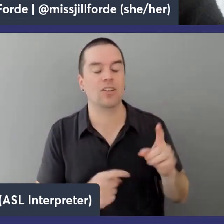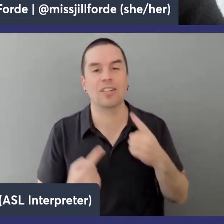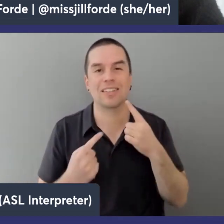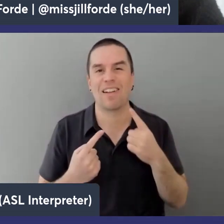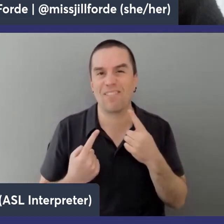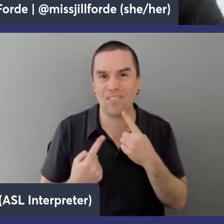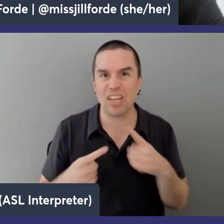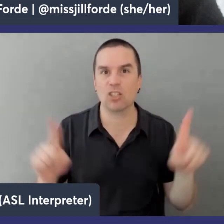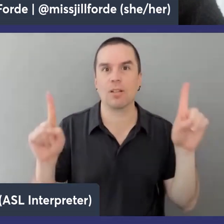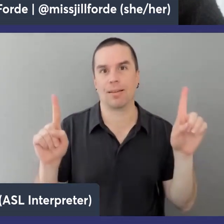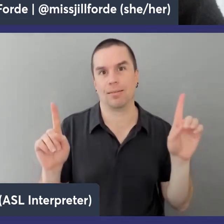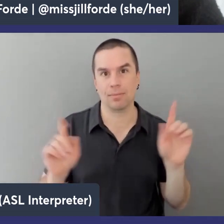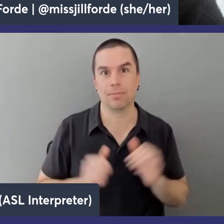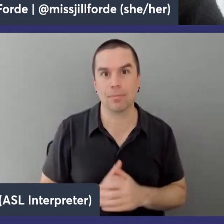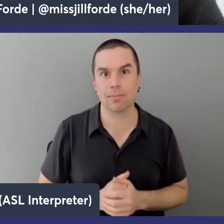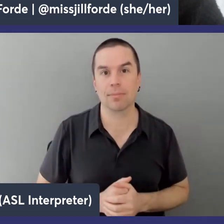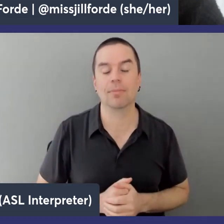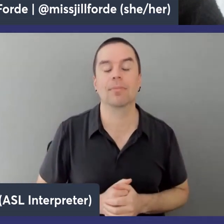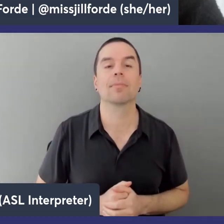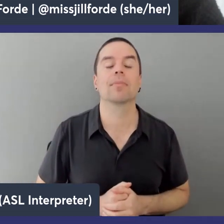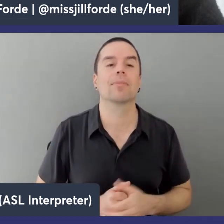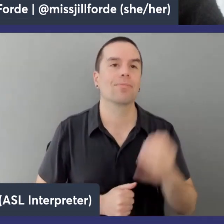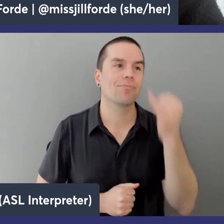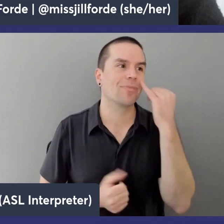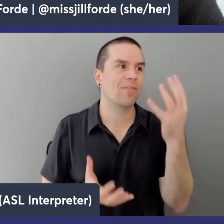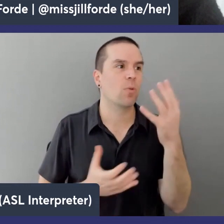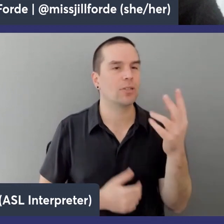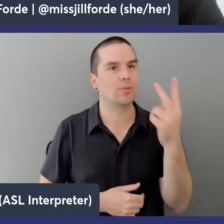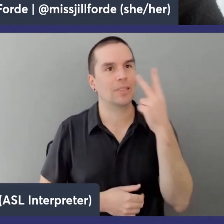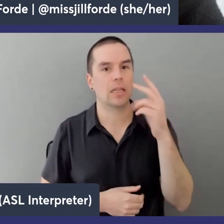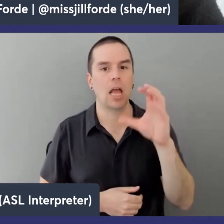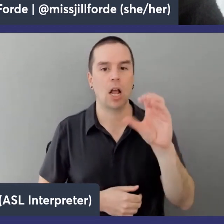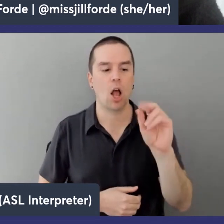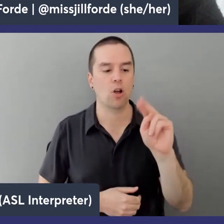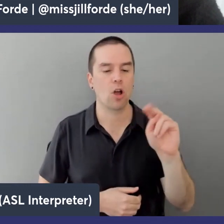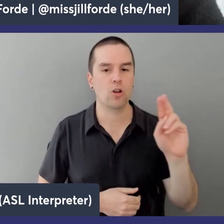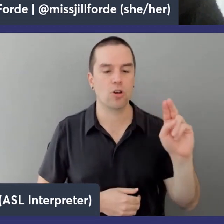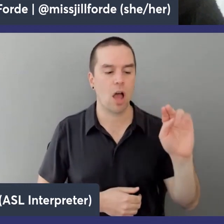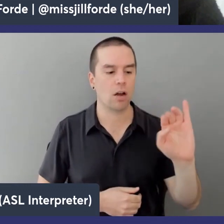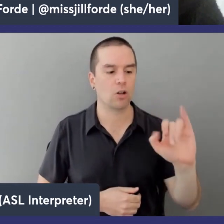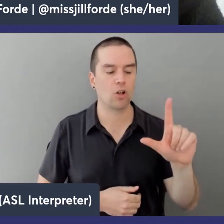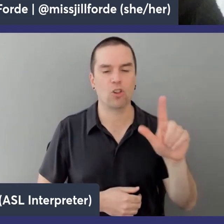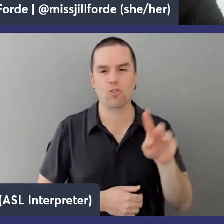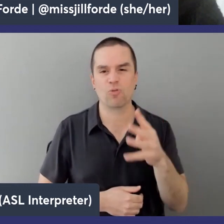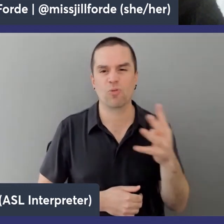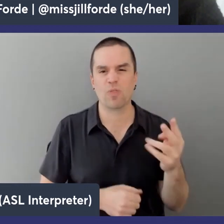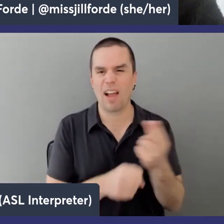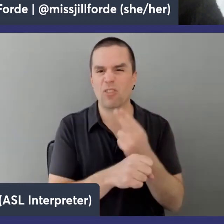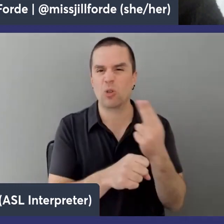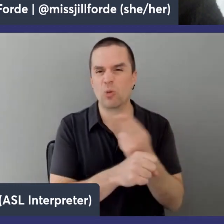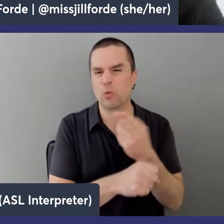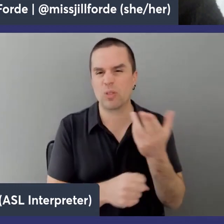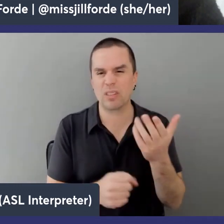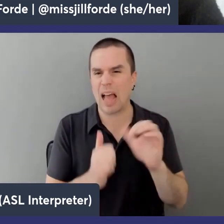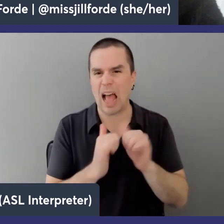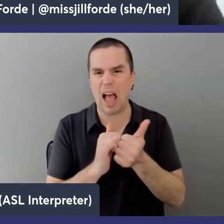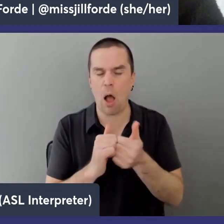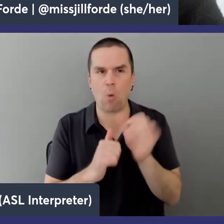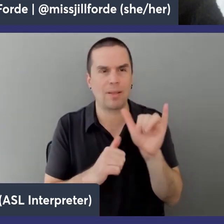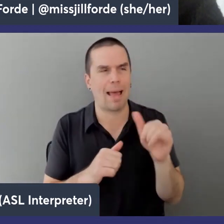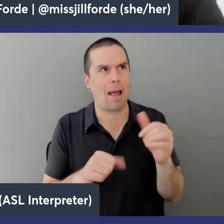effectively. Kind of if you want to look at like the canonical graph use case would be something like a social network. Inside a social